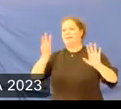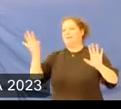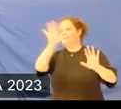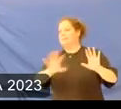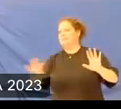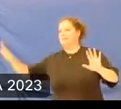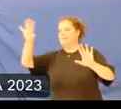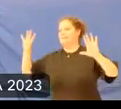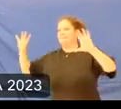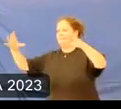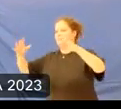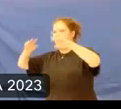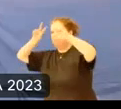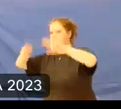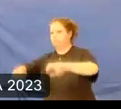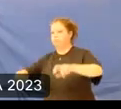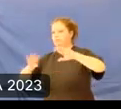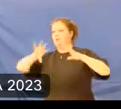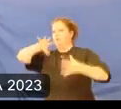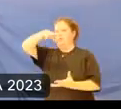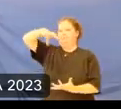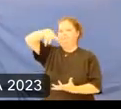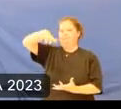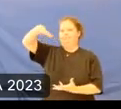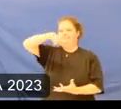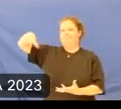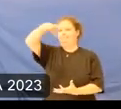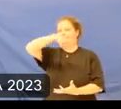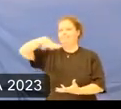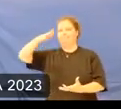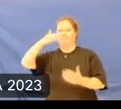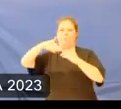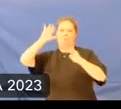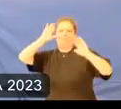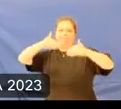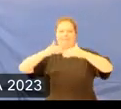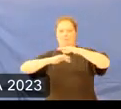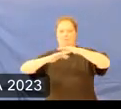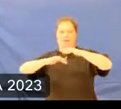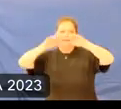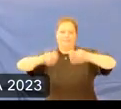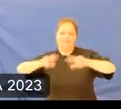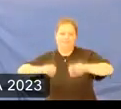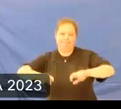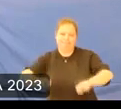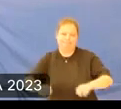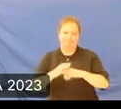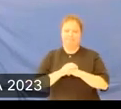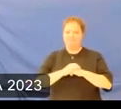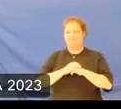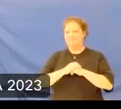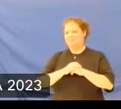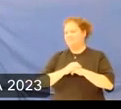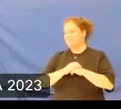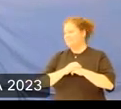philosophy, and therefore sort of global North preoccupations of various kinds. And